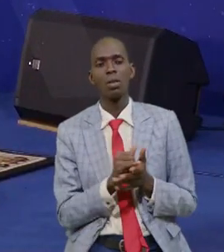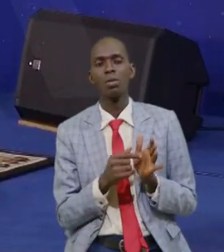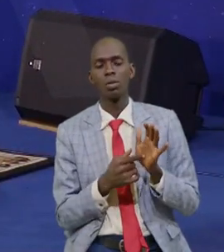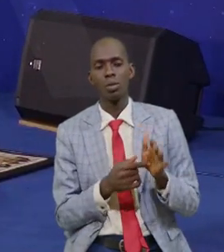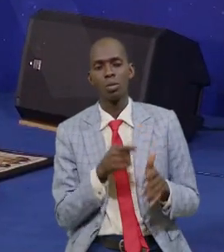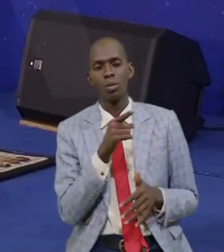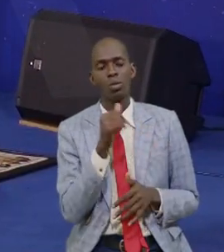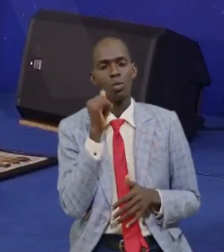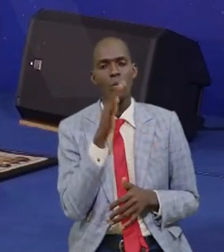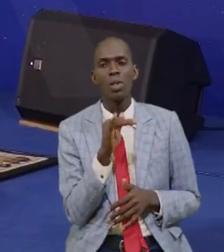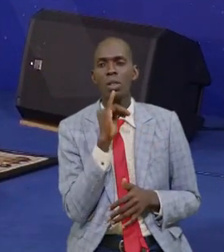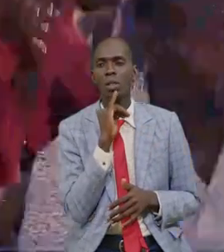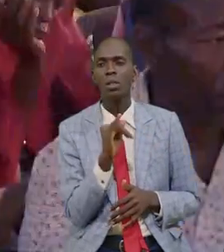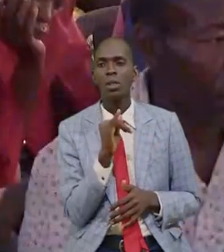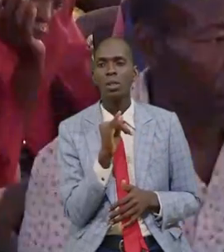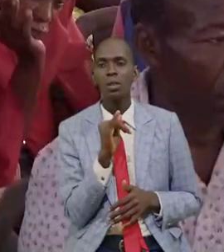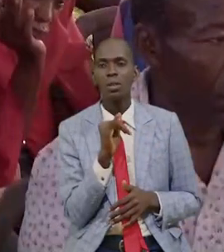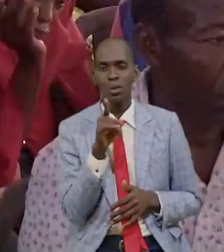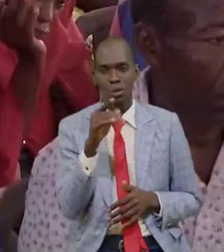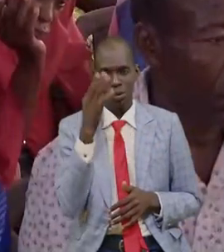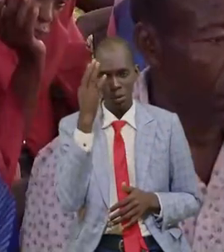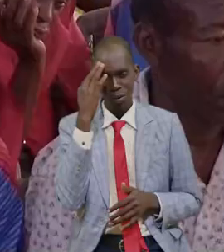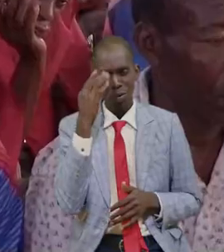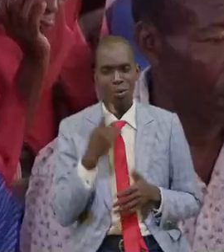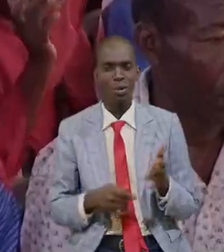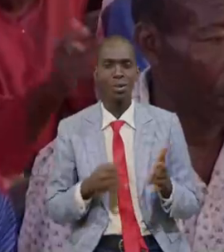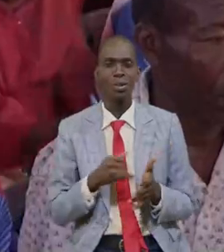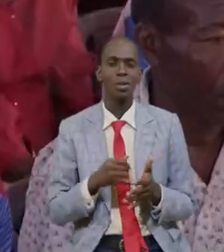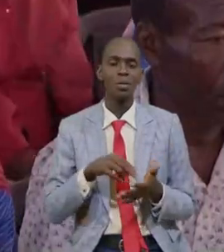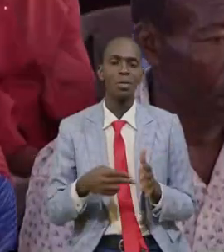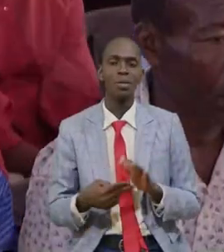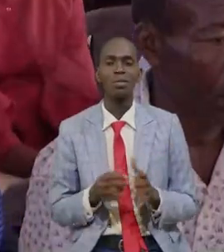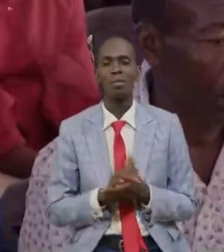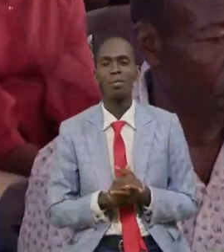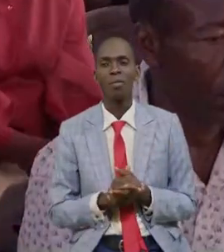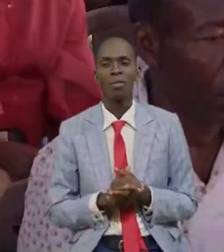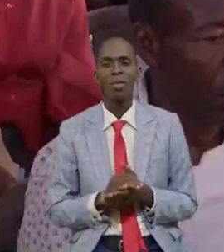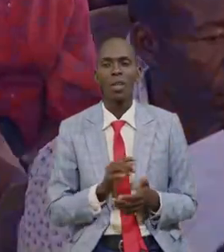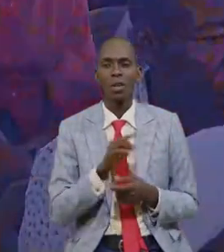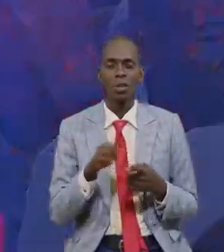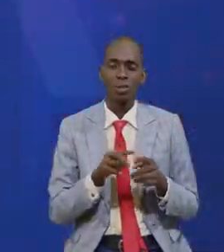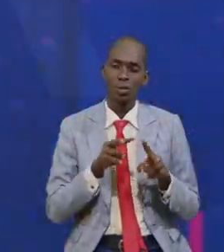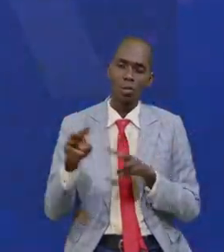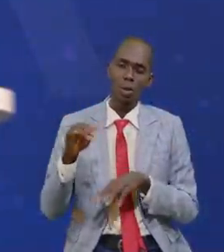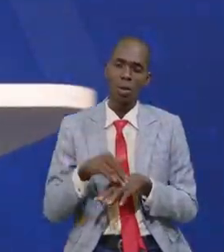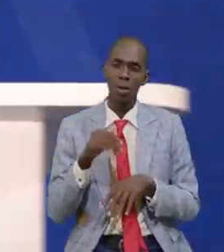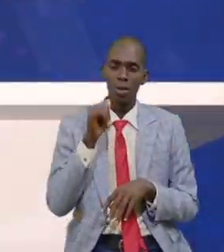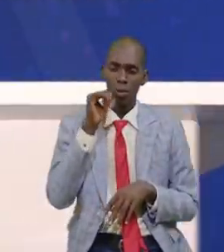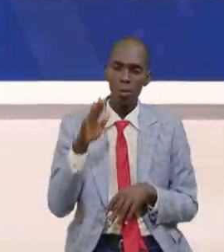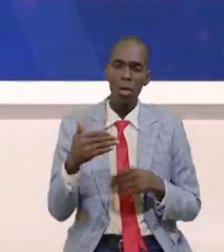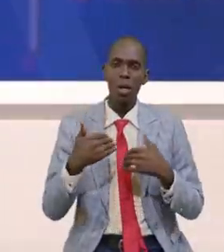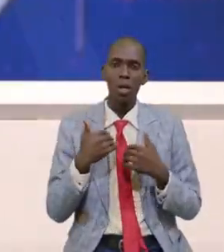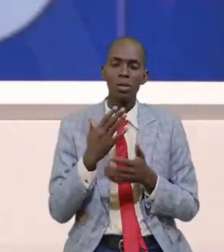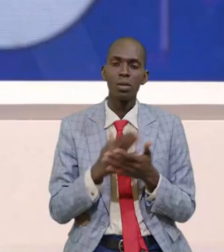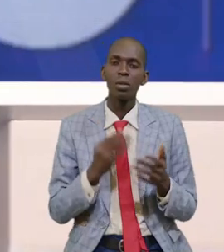she's, you understand. And once you look at a woman and she has some hair